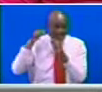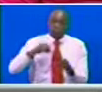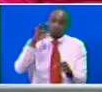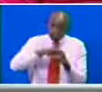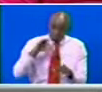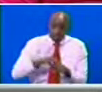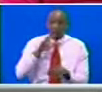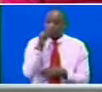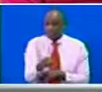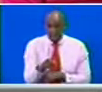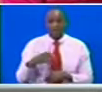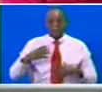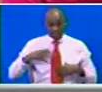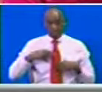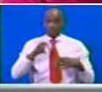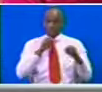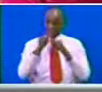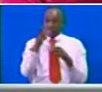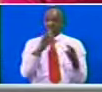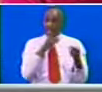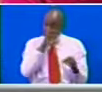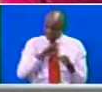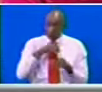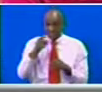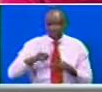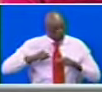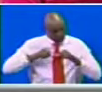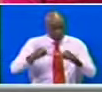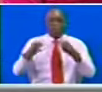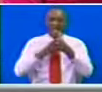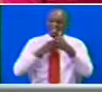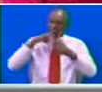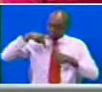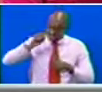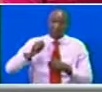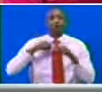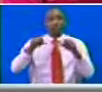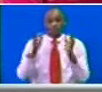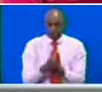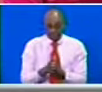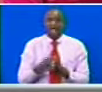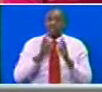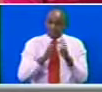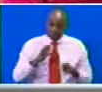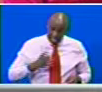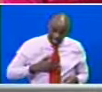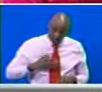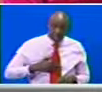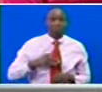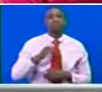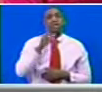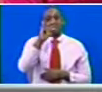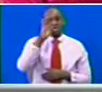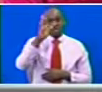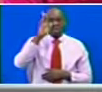the elections officials to extend voting time to beyond 8 p.m. Our reporter Yusuf Ibrahim now joins us for the latest from